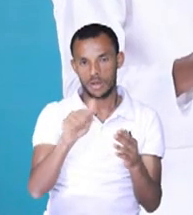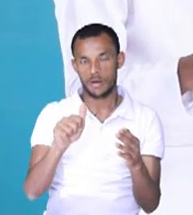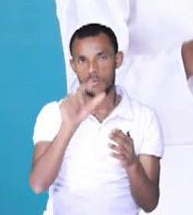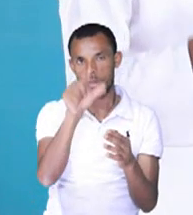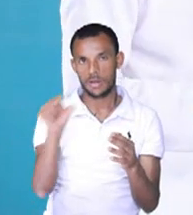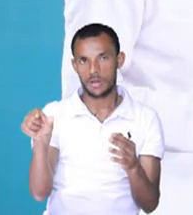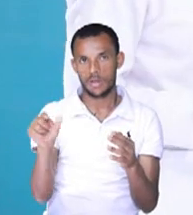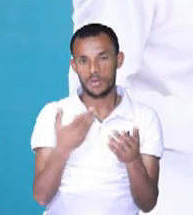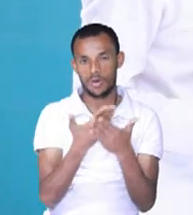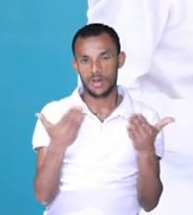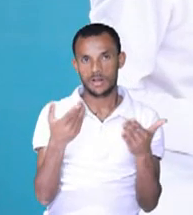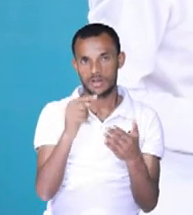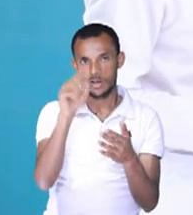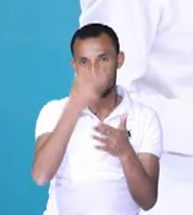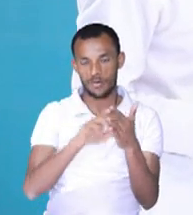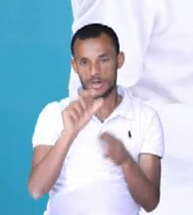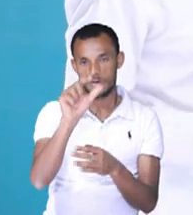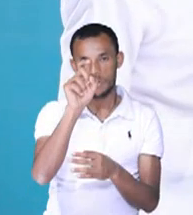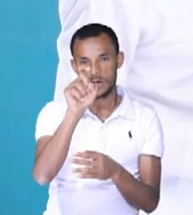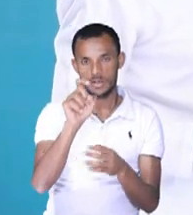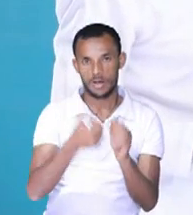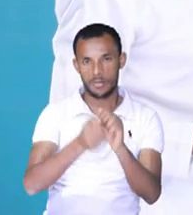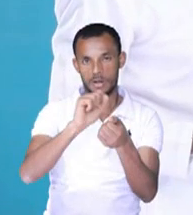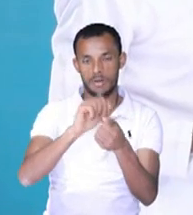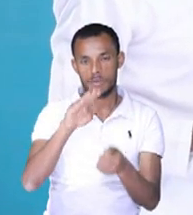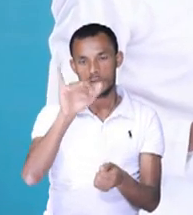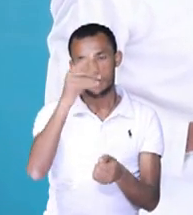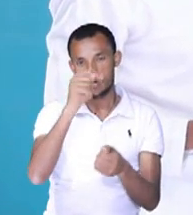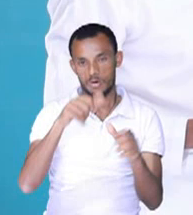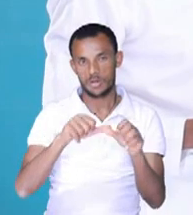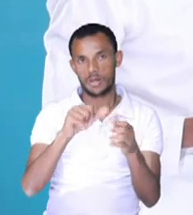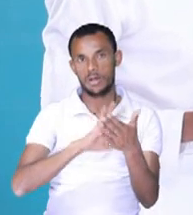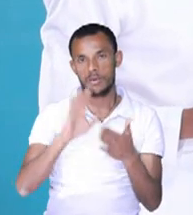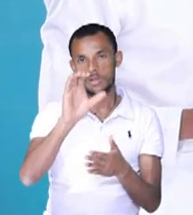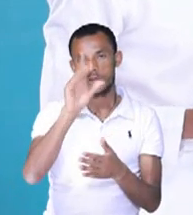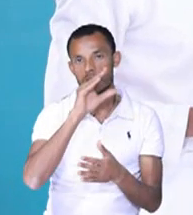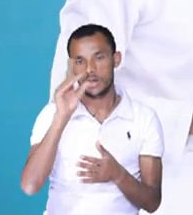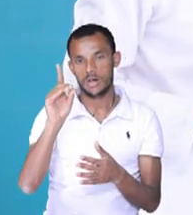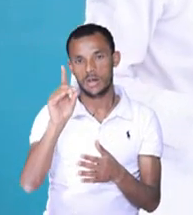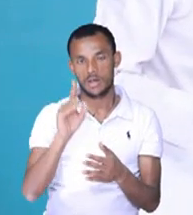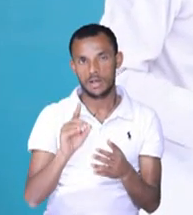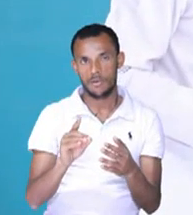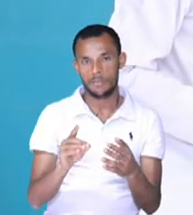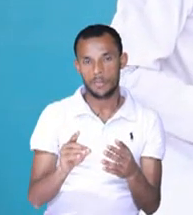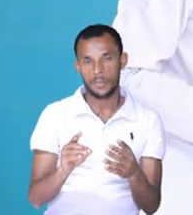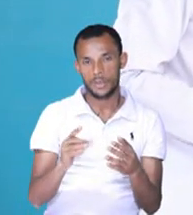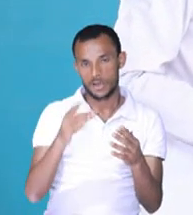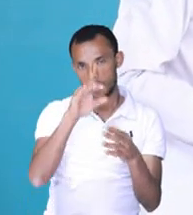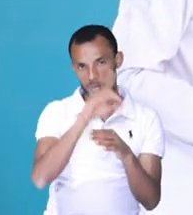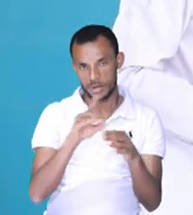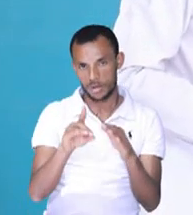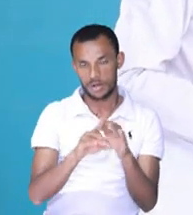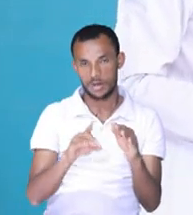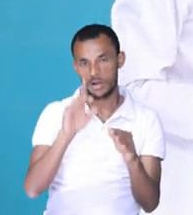matrix where the coefficient of x are replaced by the constant number c and d. The denominator it was d,